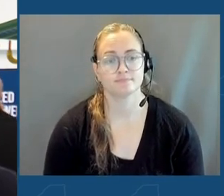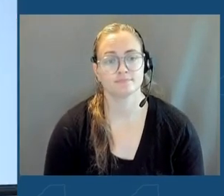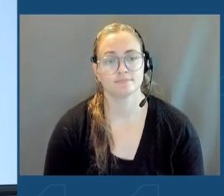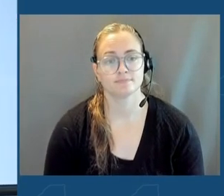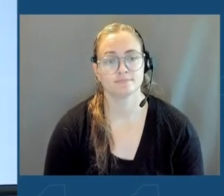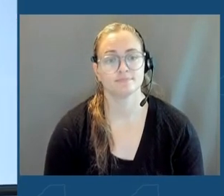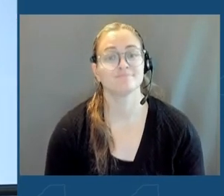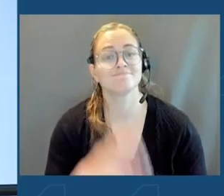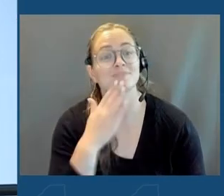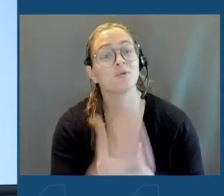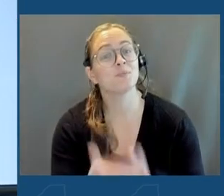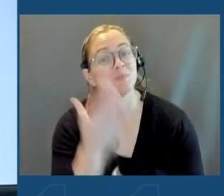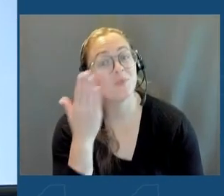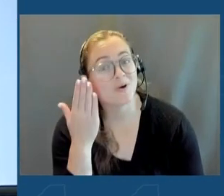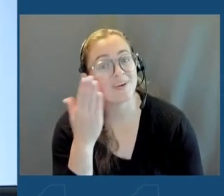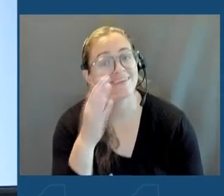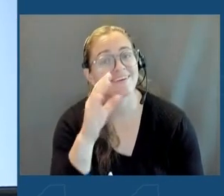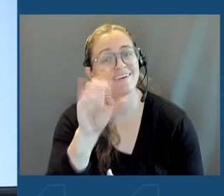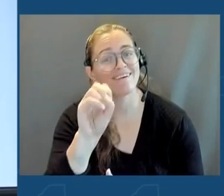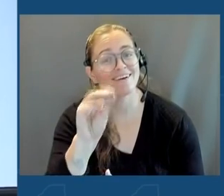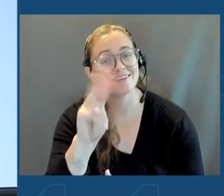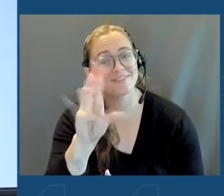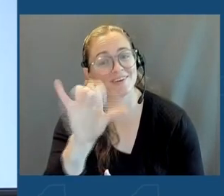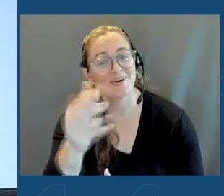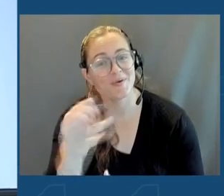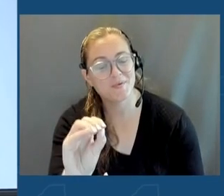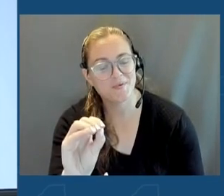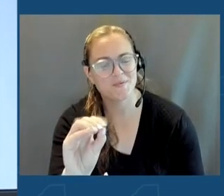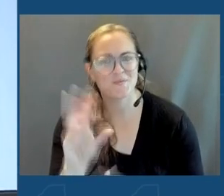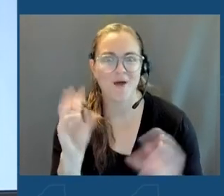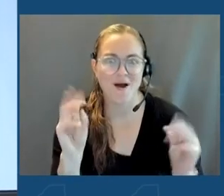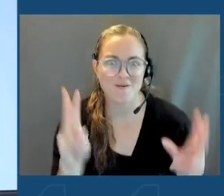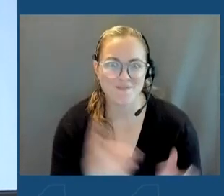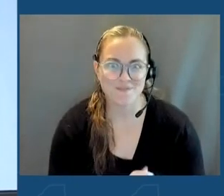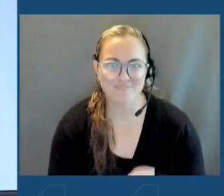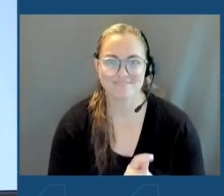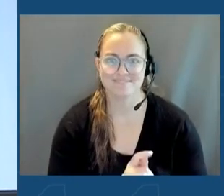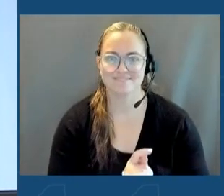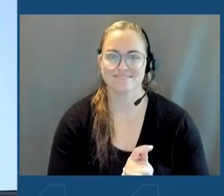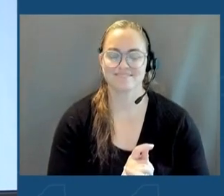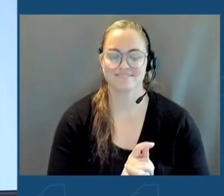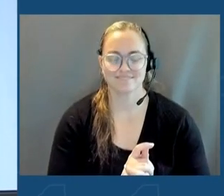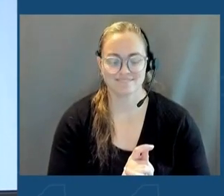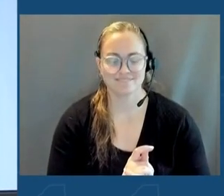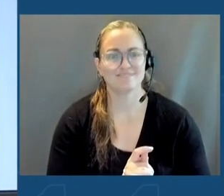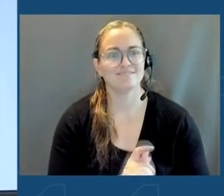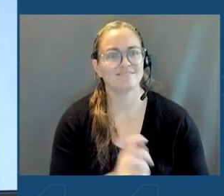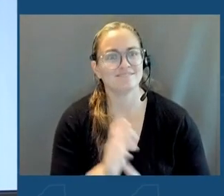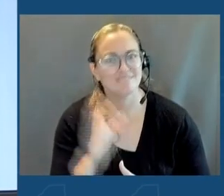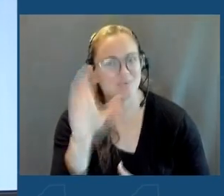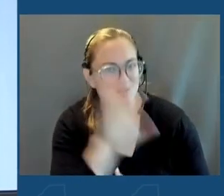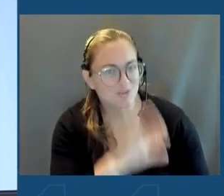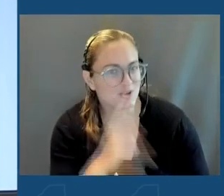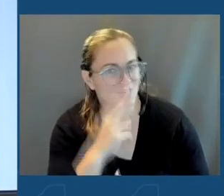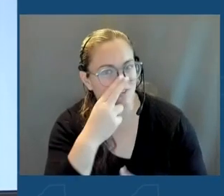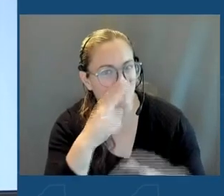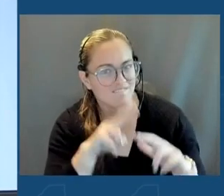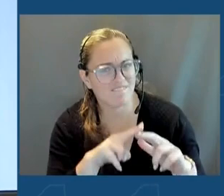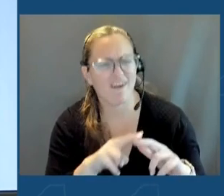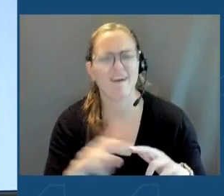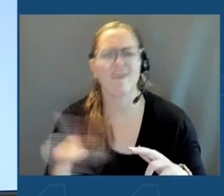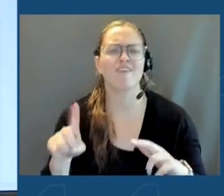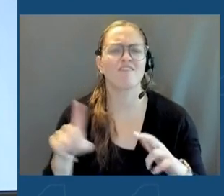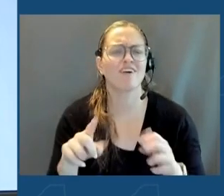Good morning, Oswego. Wow. I was in search of fun. I said, where on the